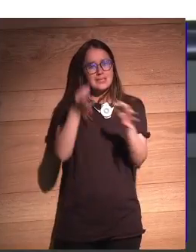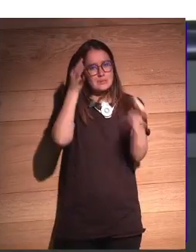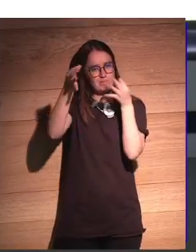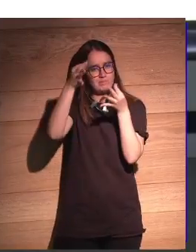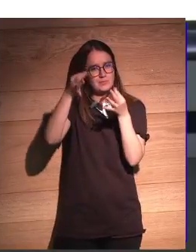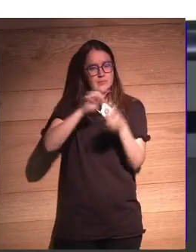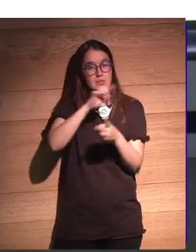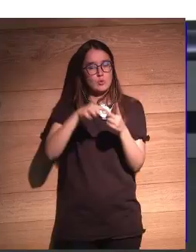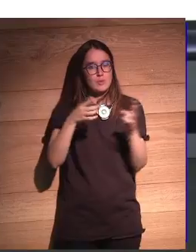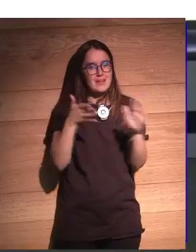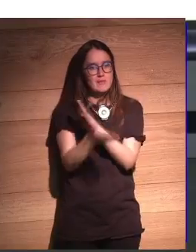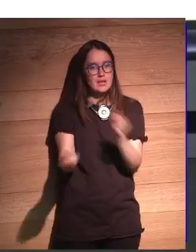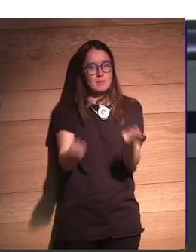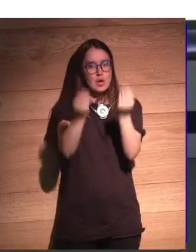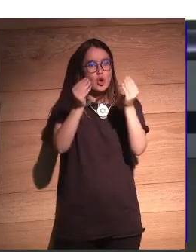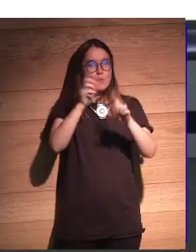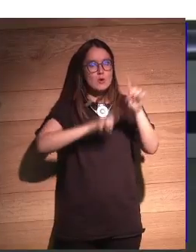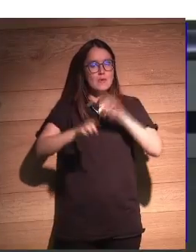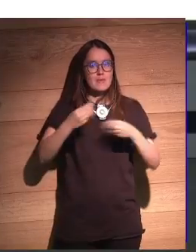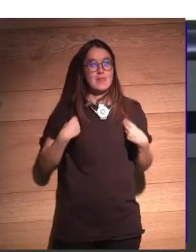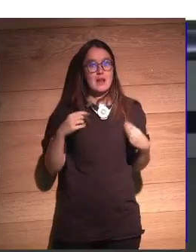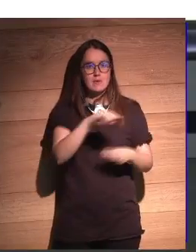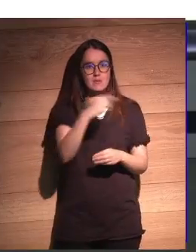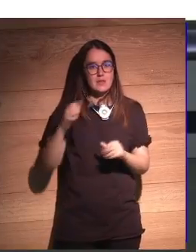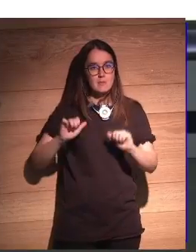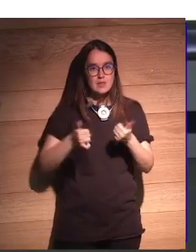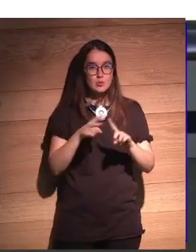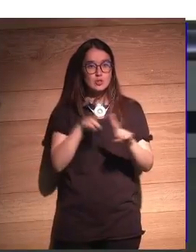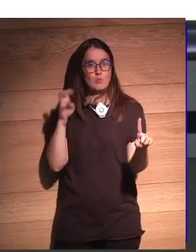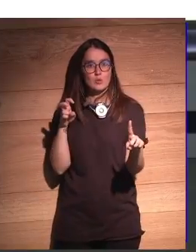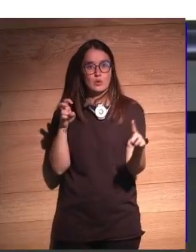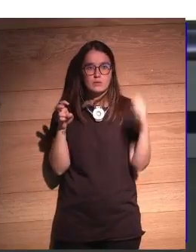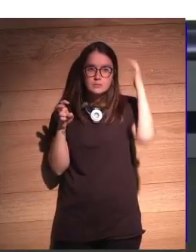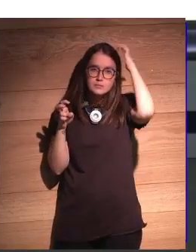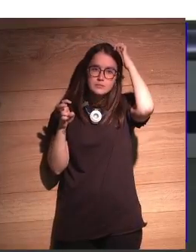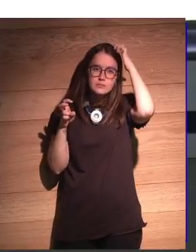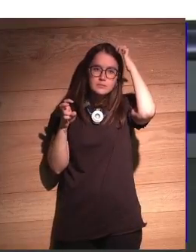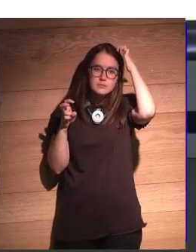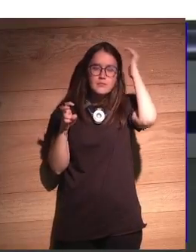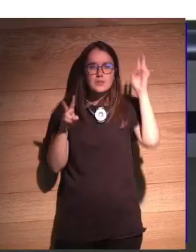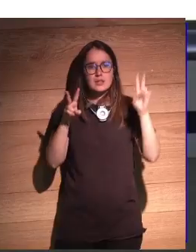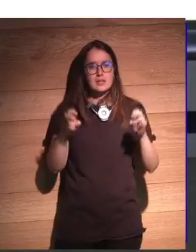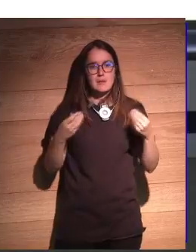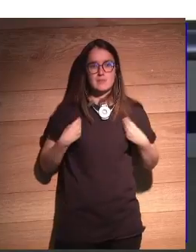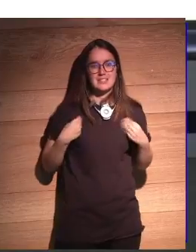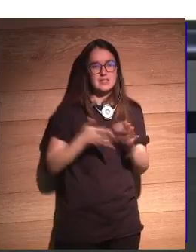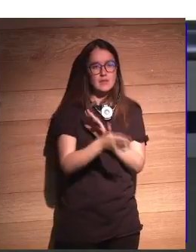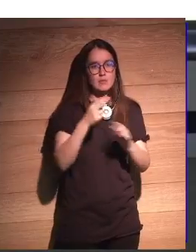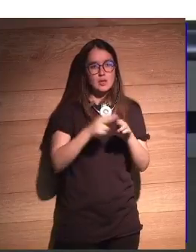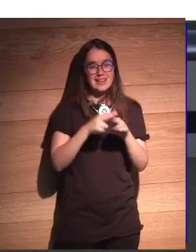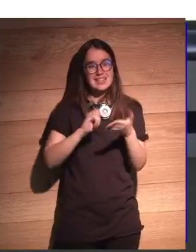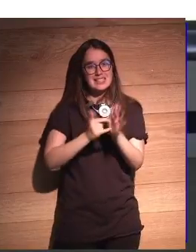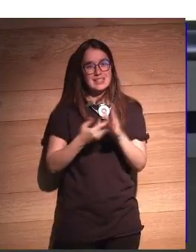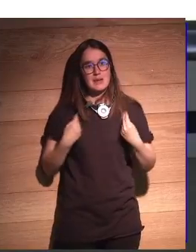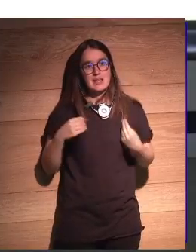the housing problem, we start from the position that the residential is political, that the housing system reflects